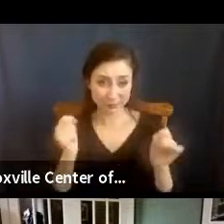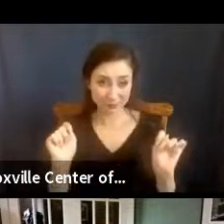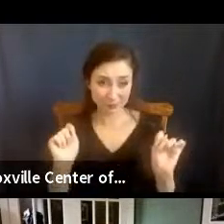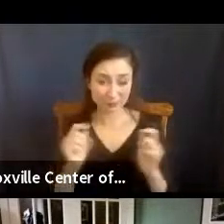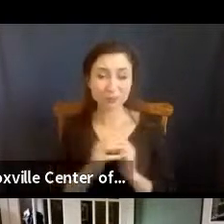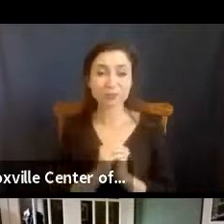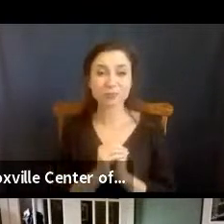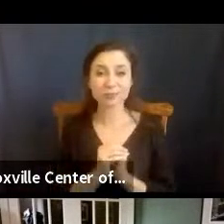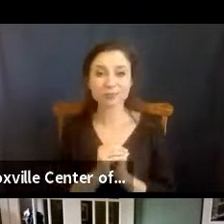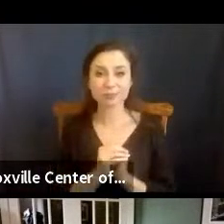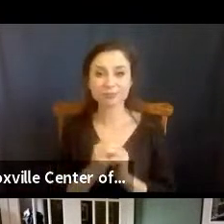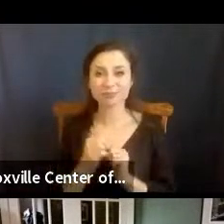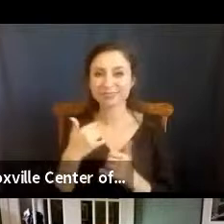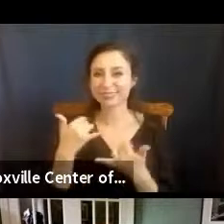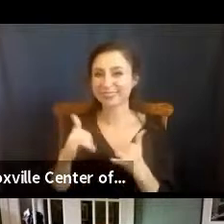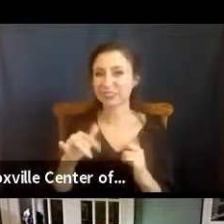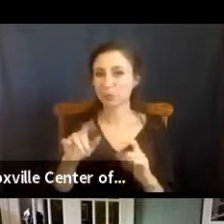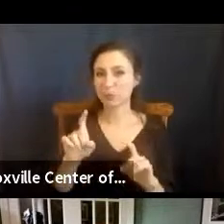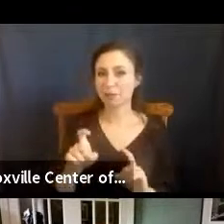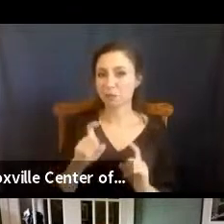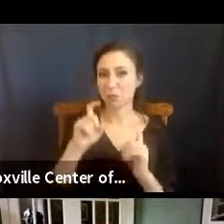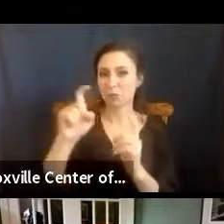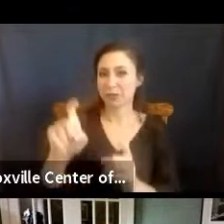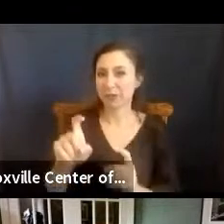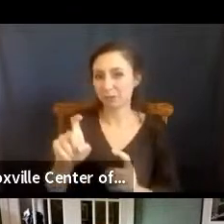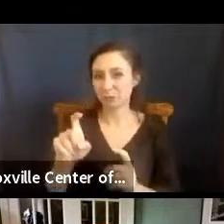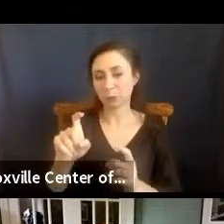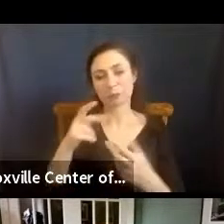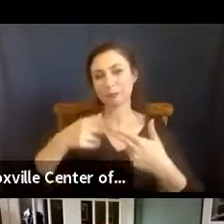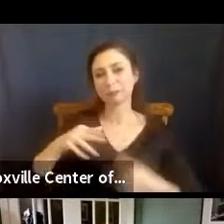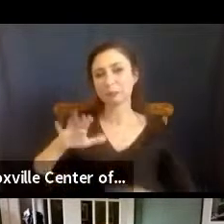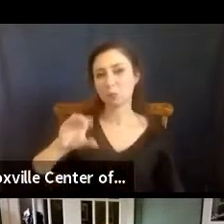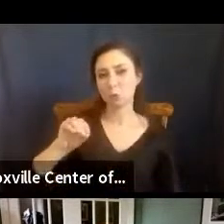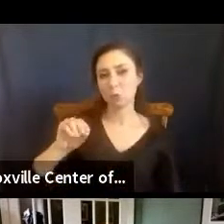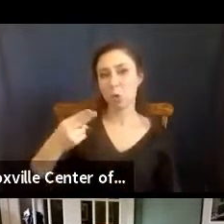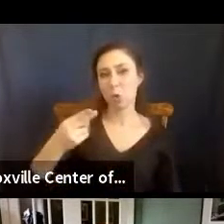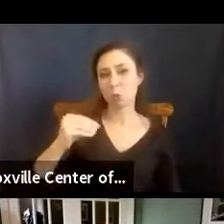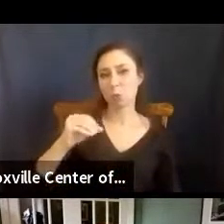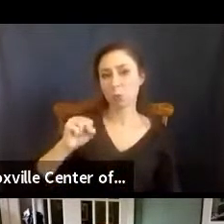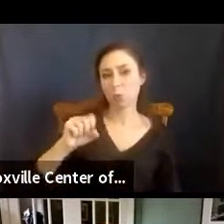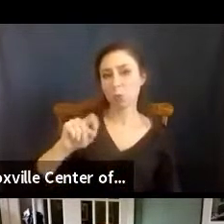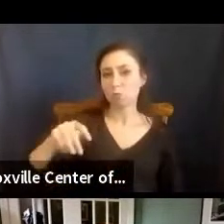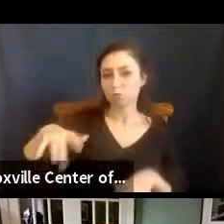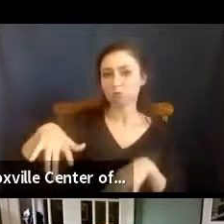The host will have to make you a co-host and do that. Shouldn't be a problem.